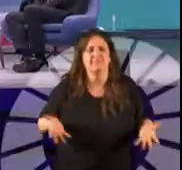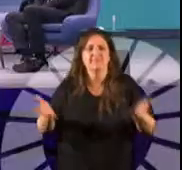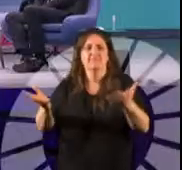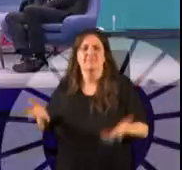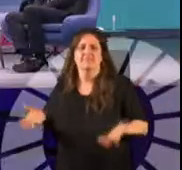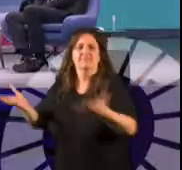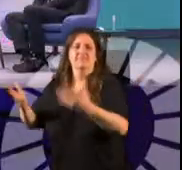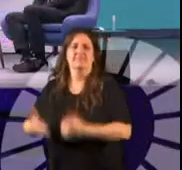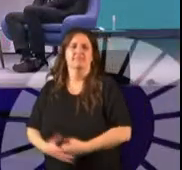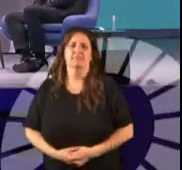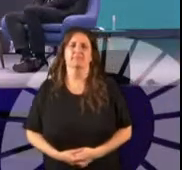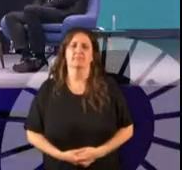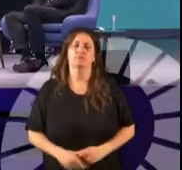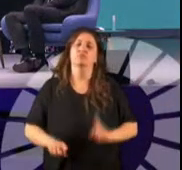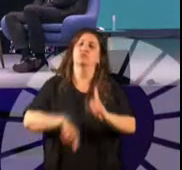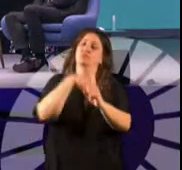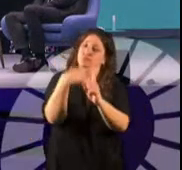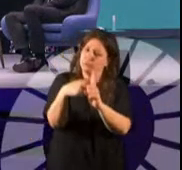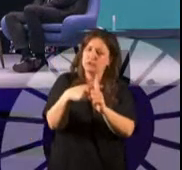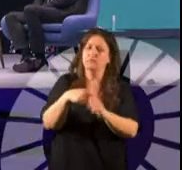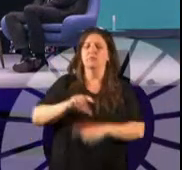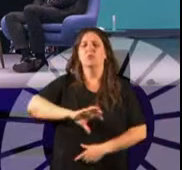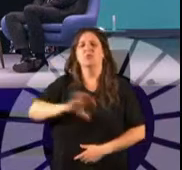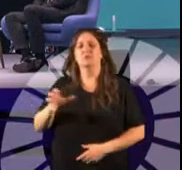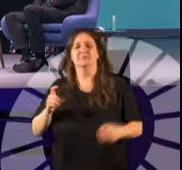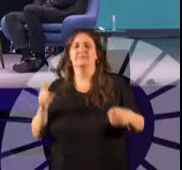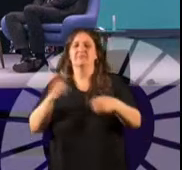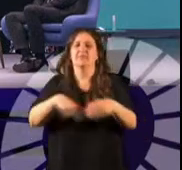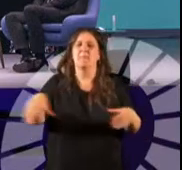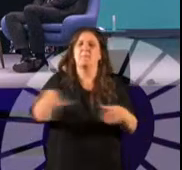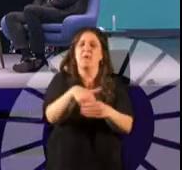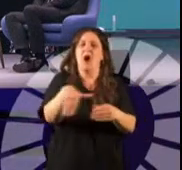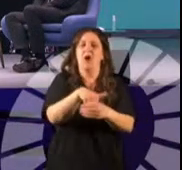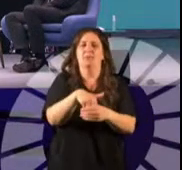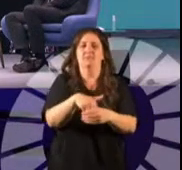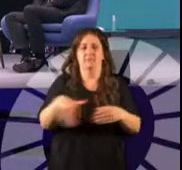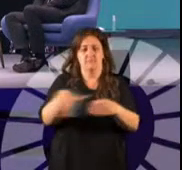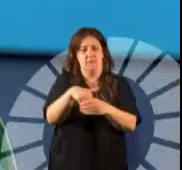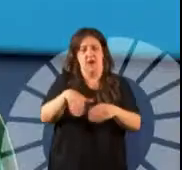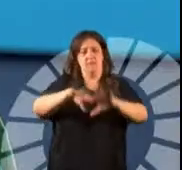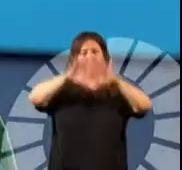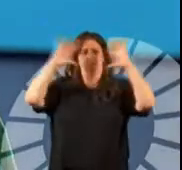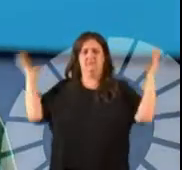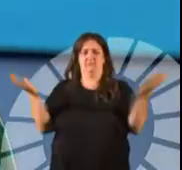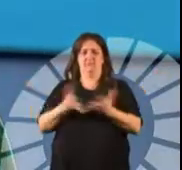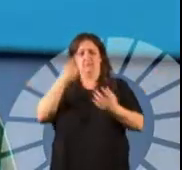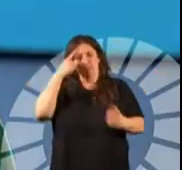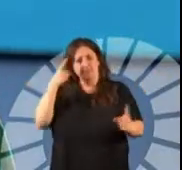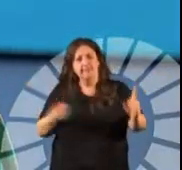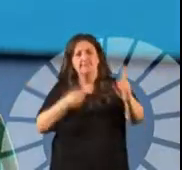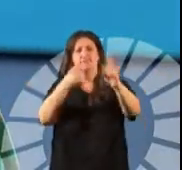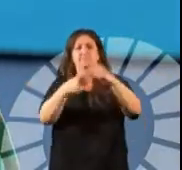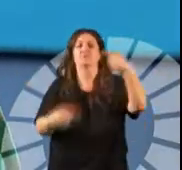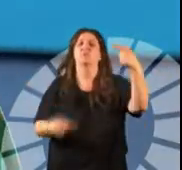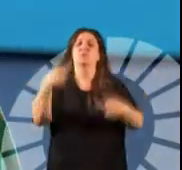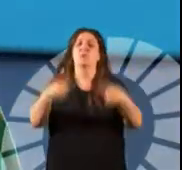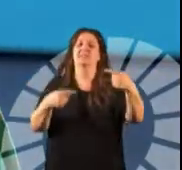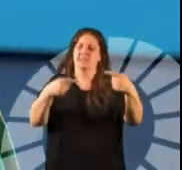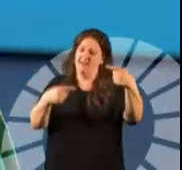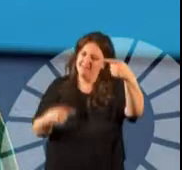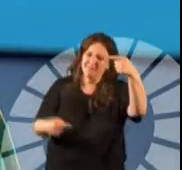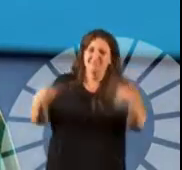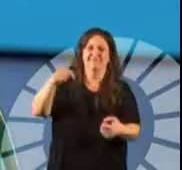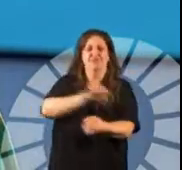change policies, programs, including making sure that